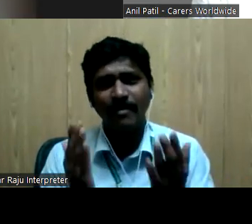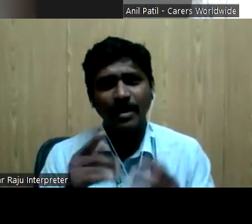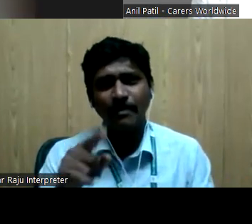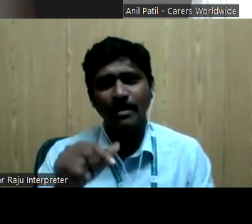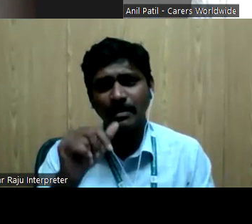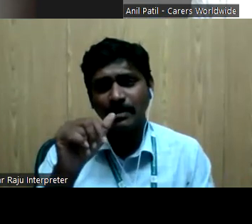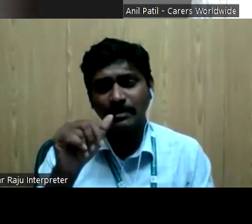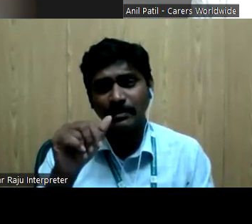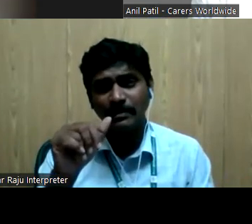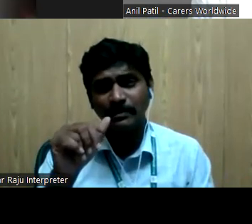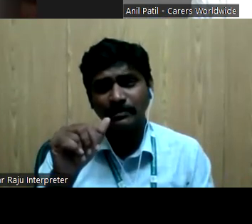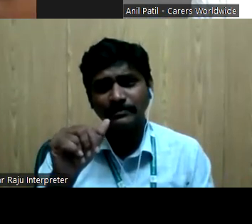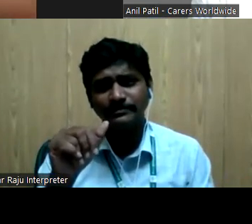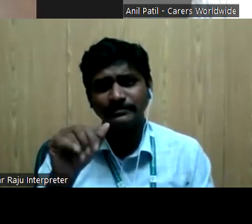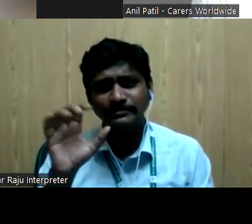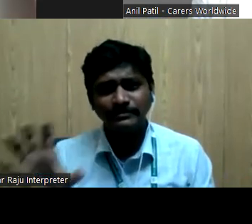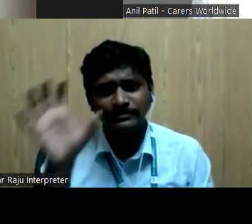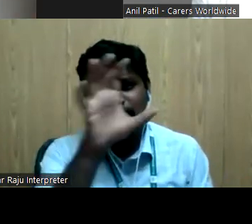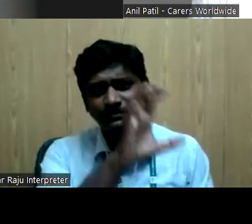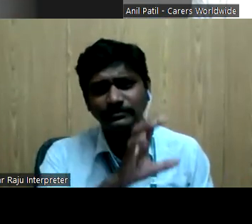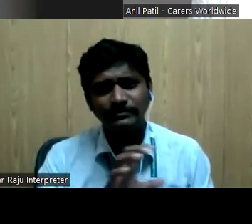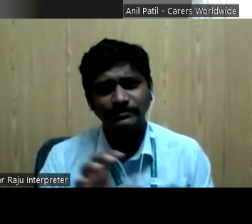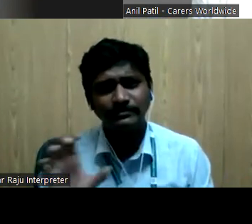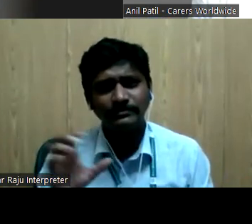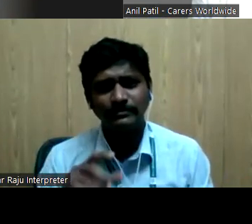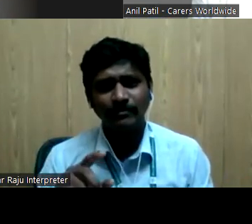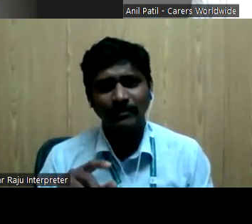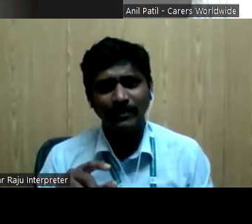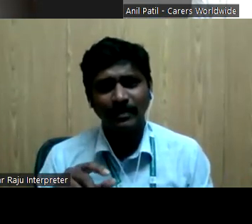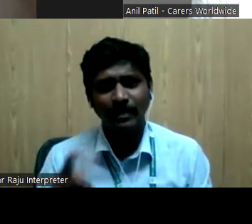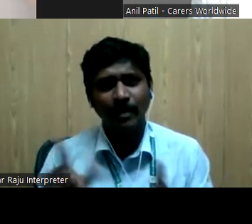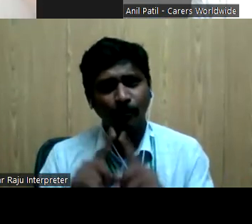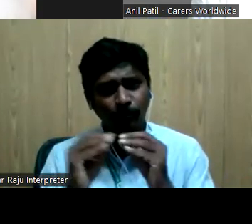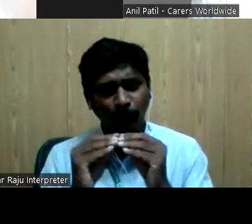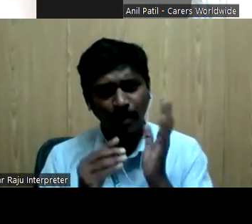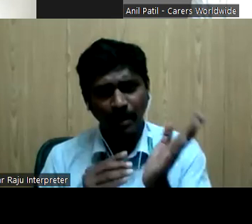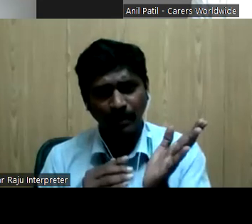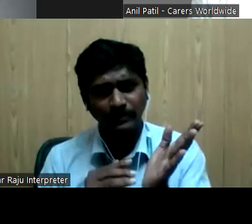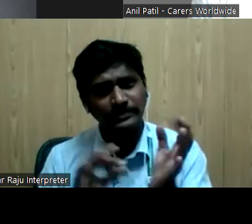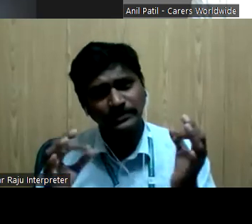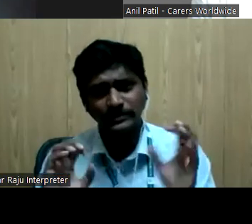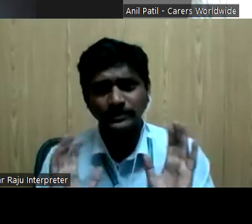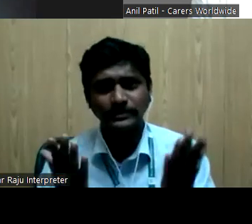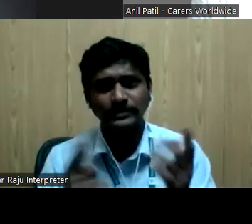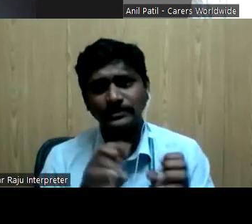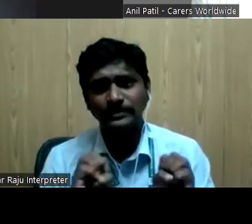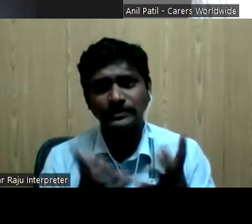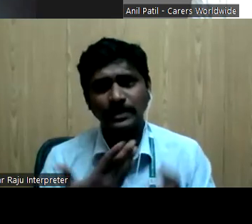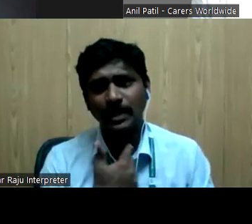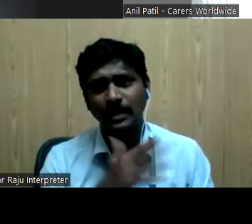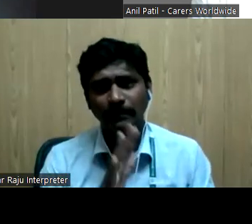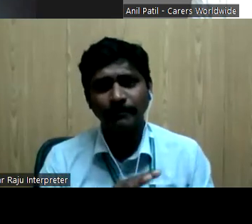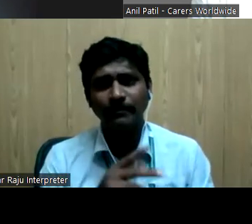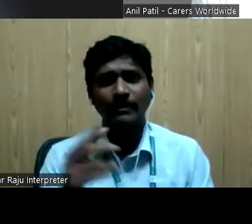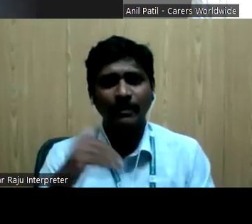We have listed them in our Nayi Disha directory. For example, Sopan in Mumbai has started the respite. Again, we spoke about